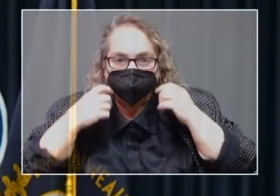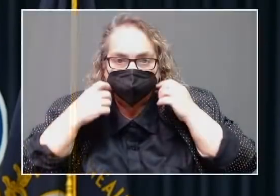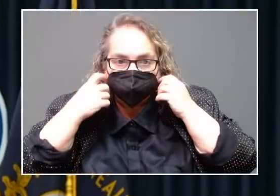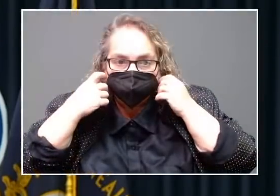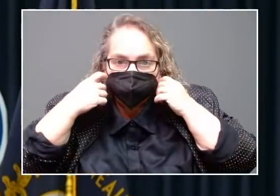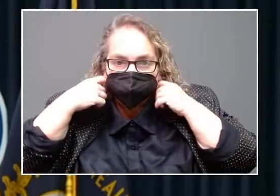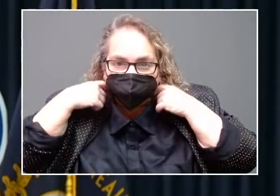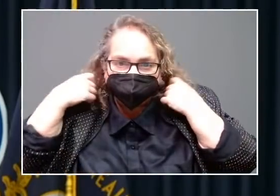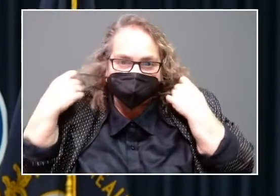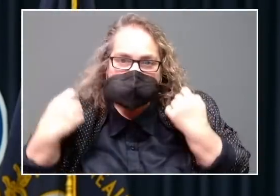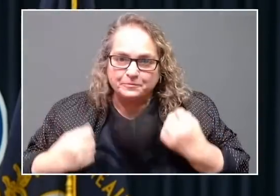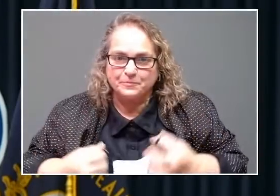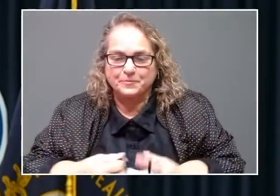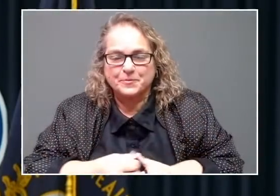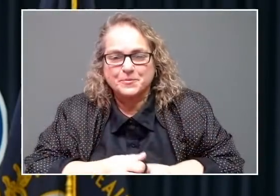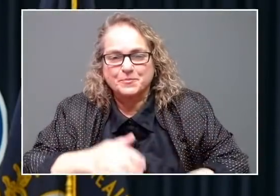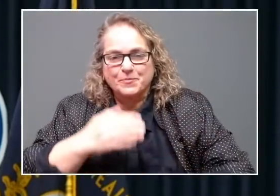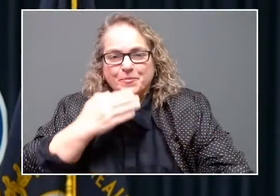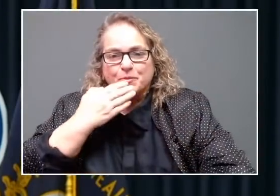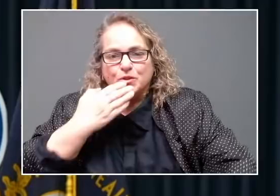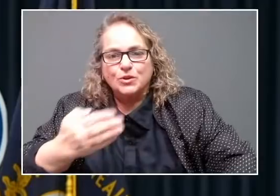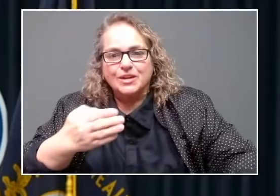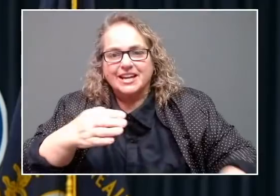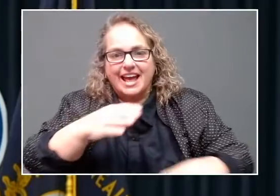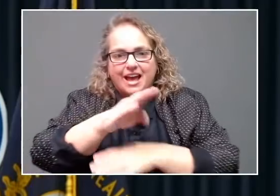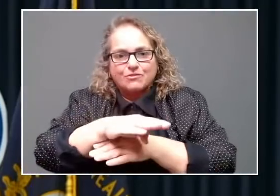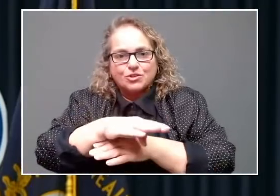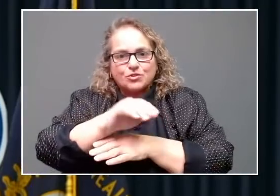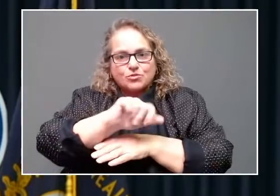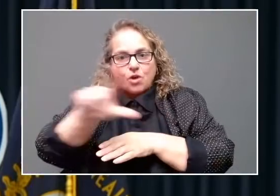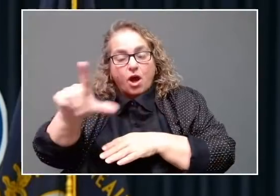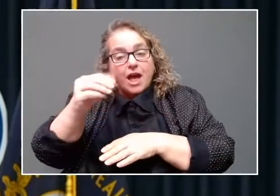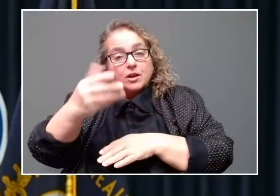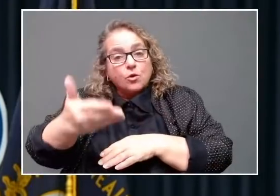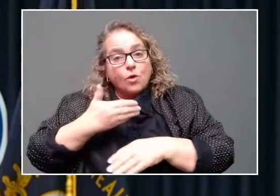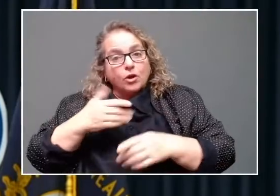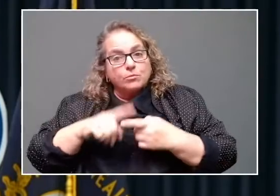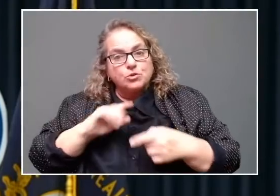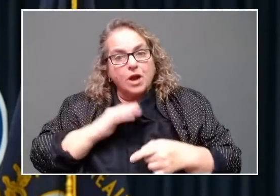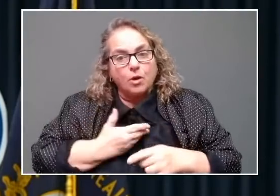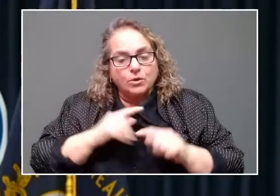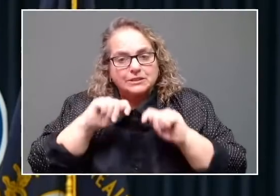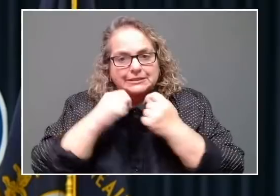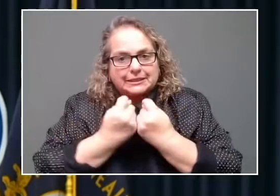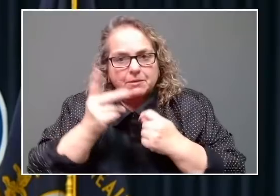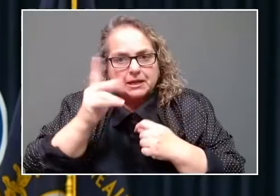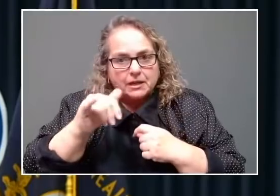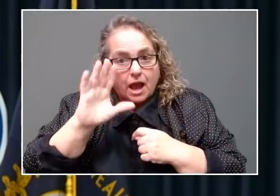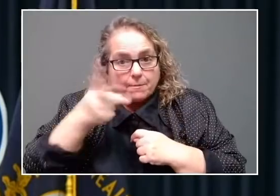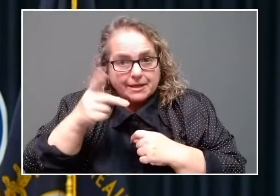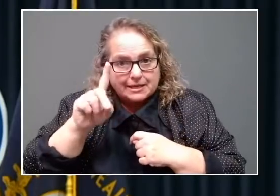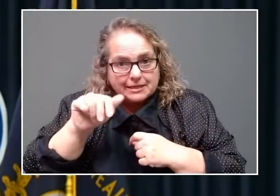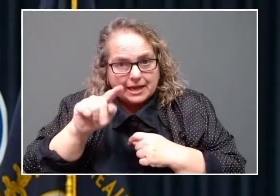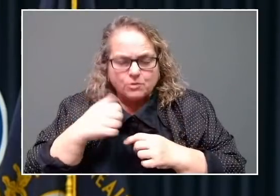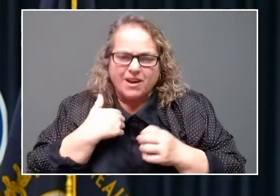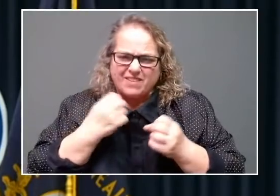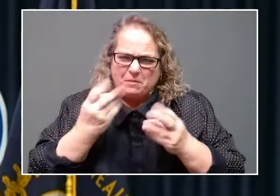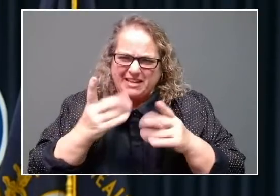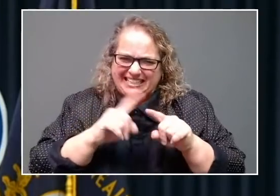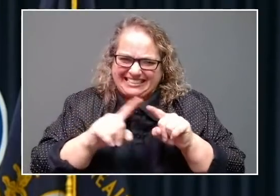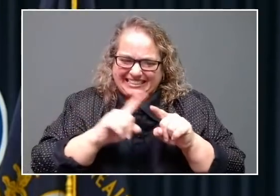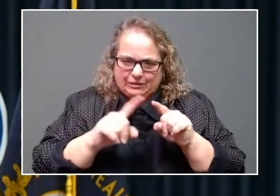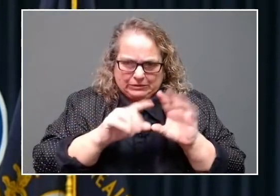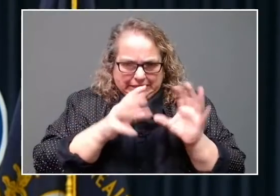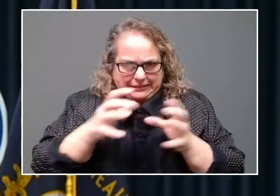Good afternoon, everybody, and welcome to our Team Kentucky update. We have a lot of different pieces to cover today,